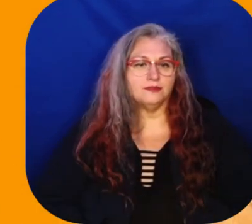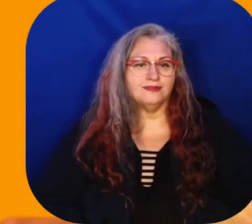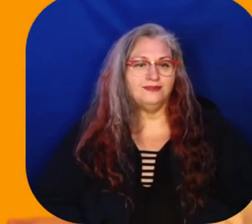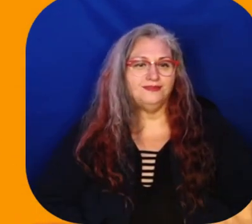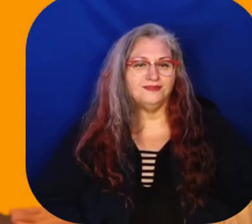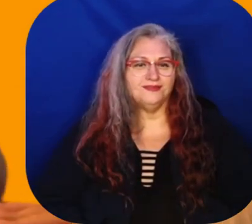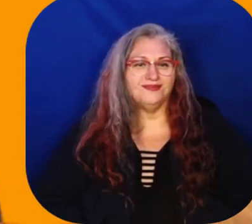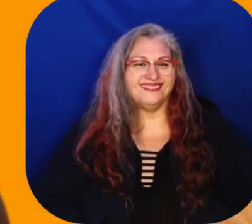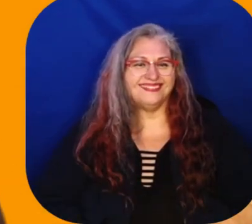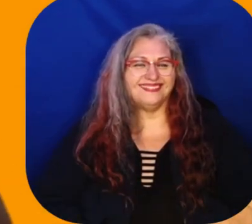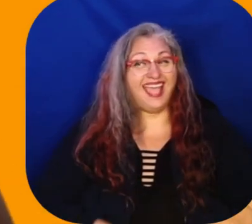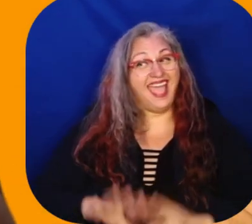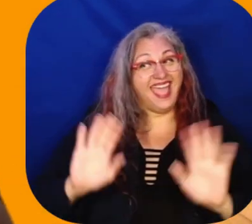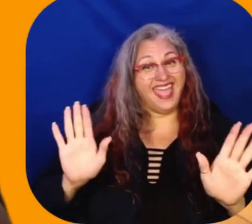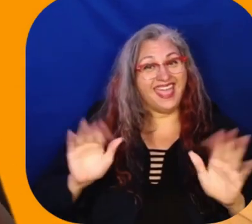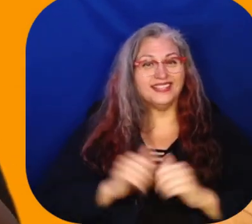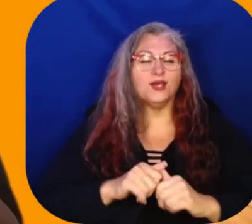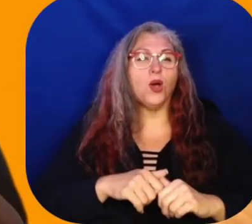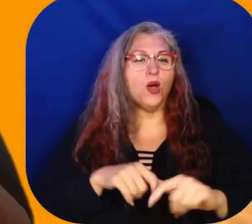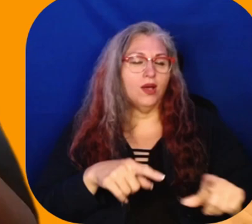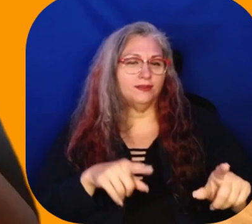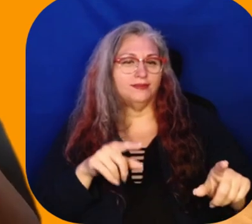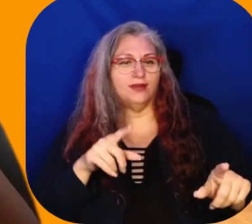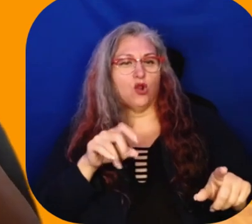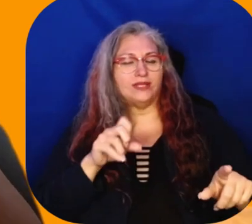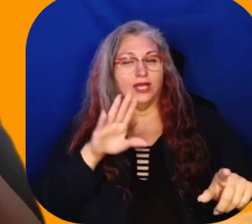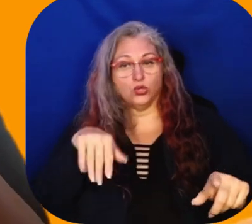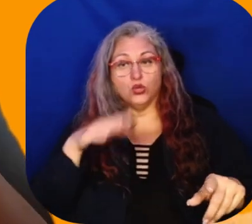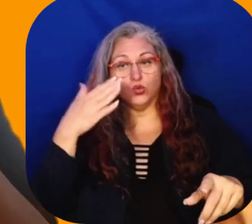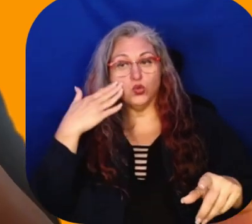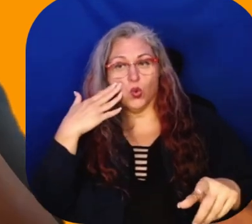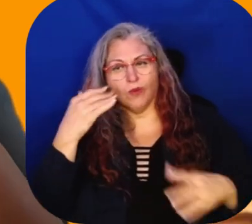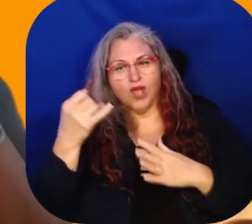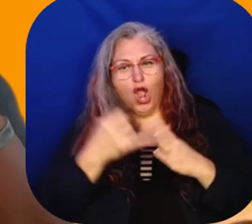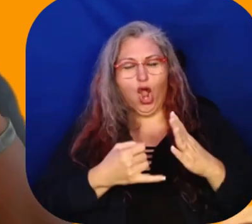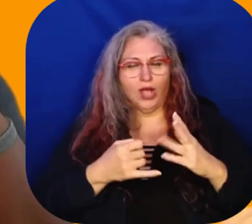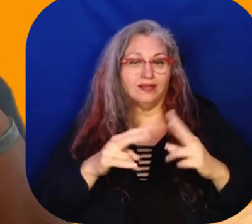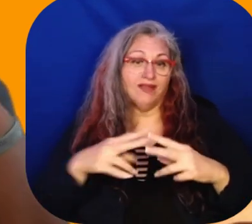As we know, art is... it's powerful.